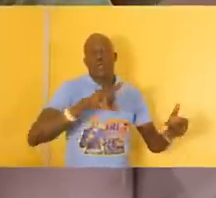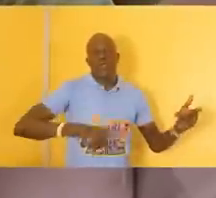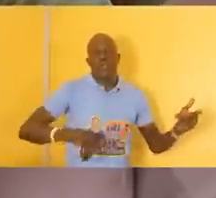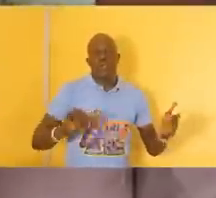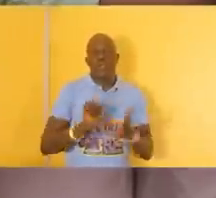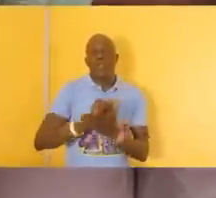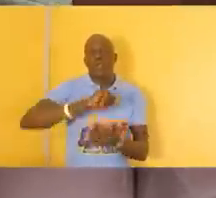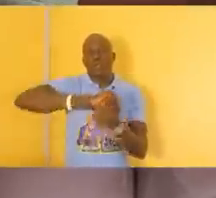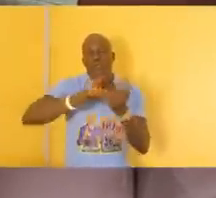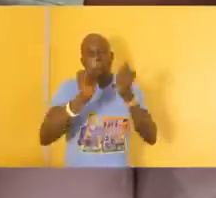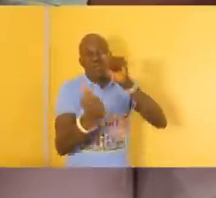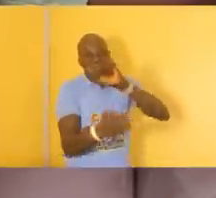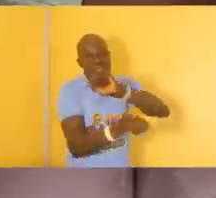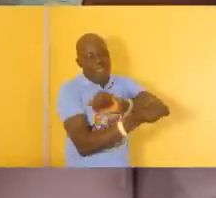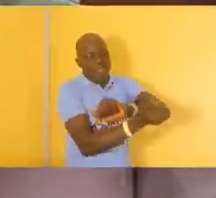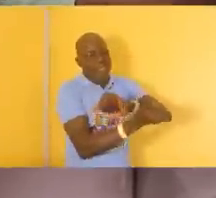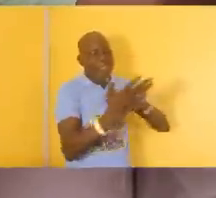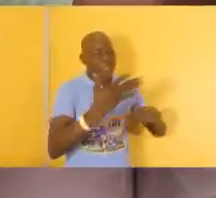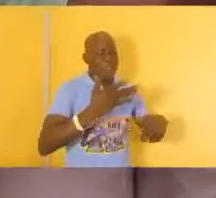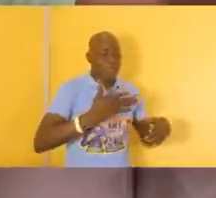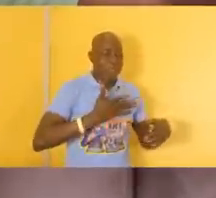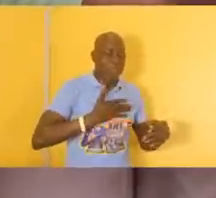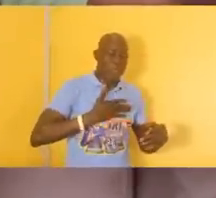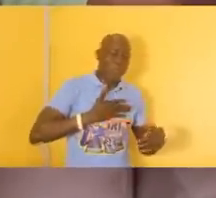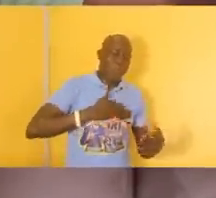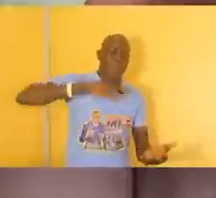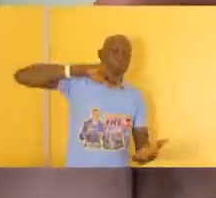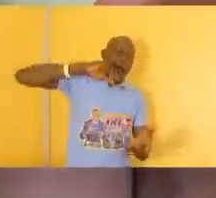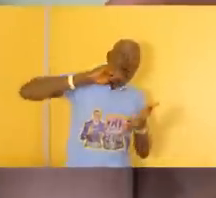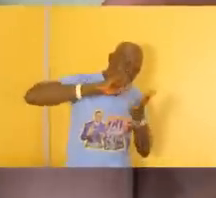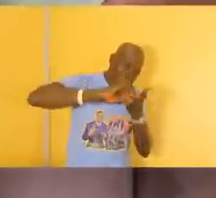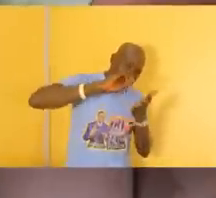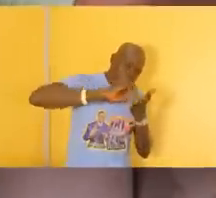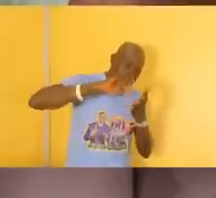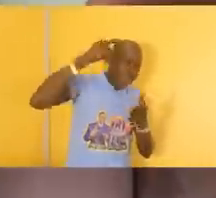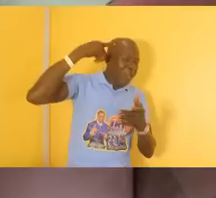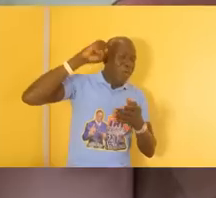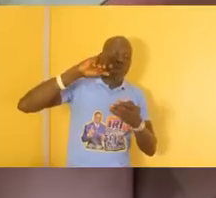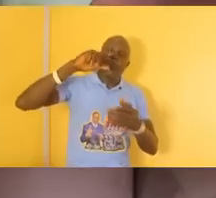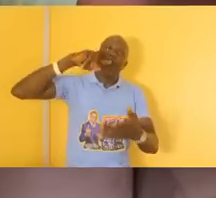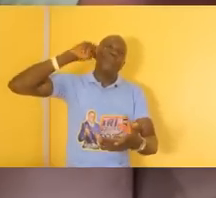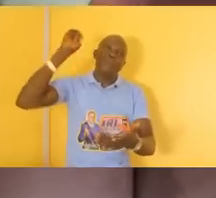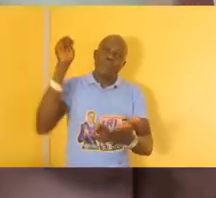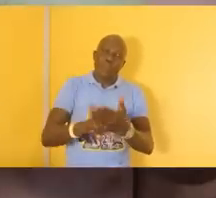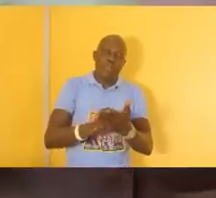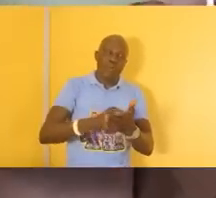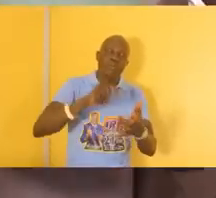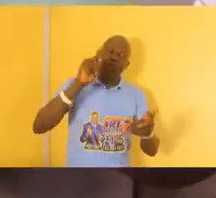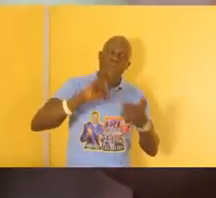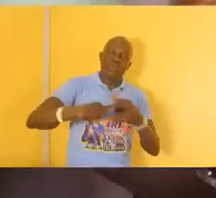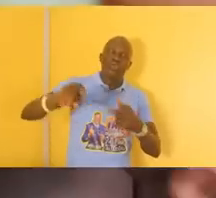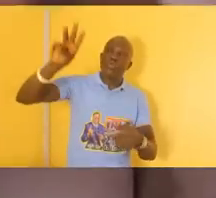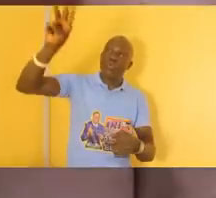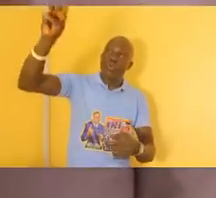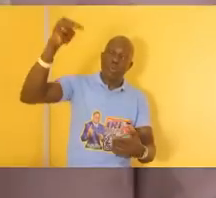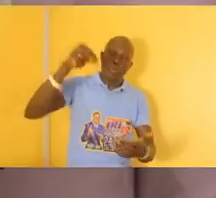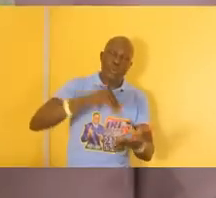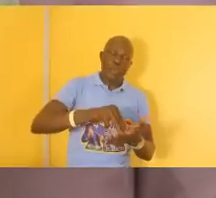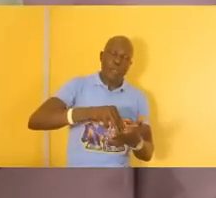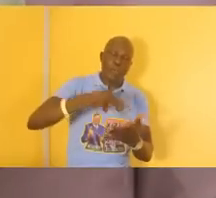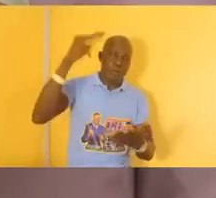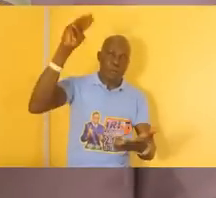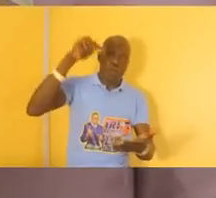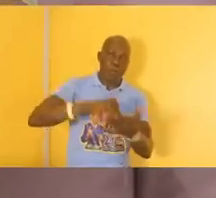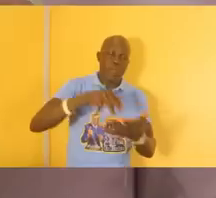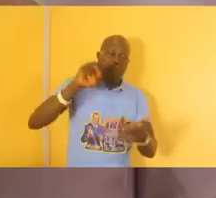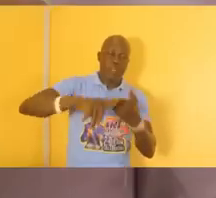Wa loruko Jesu le. Call the name of Jesus wa pi emi mimo. Call the spirit. Oluwa. Lord. Change account to me from thousands to millions. Change